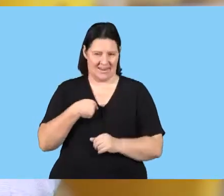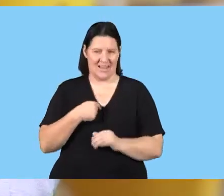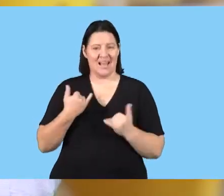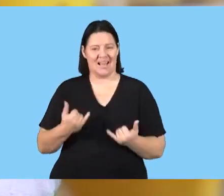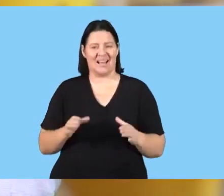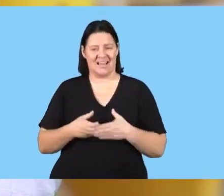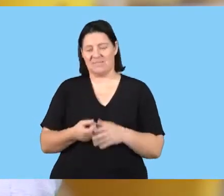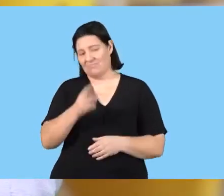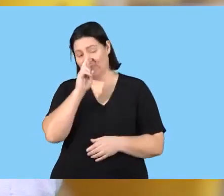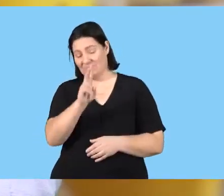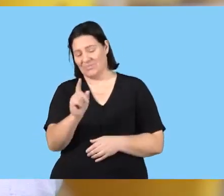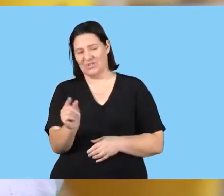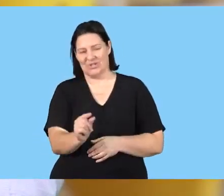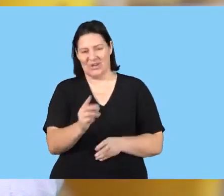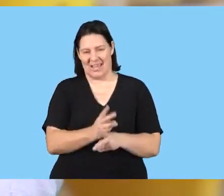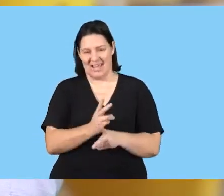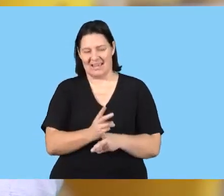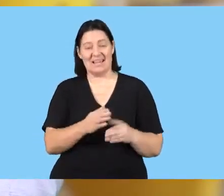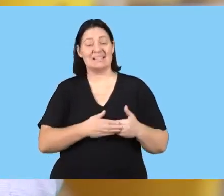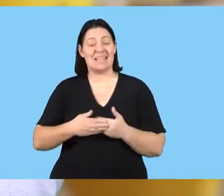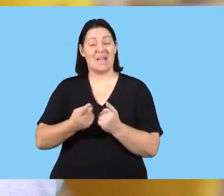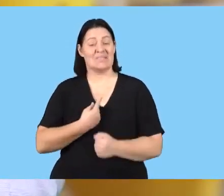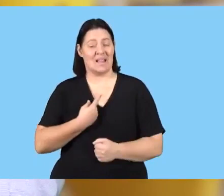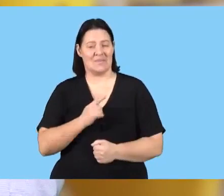joining me in today's class. I hope to see you again very soon.